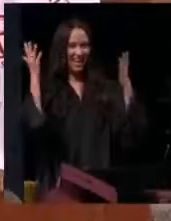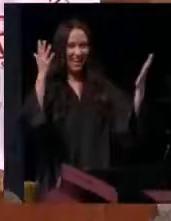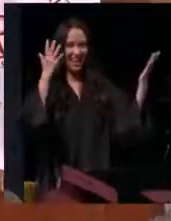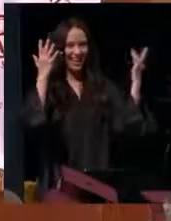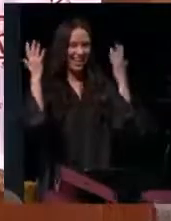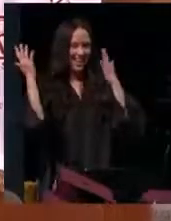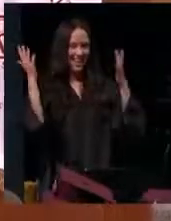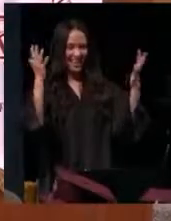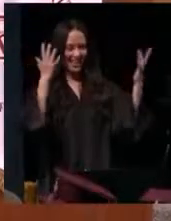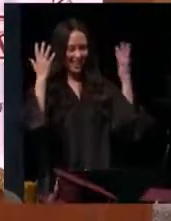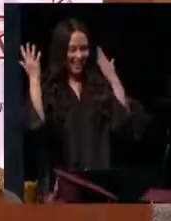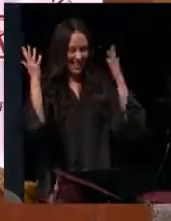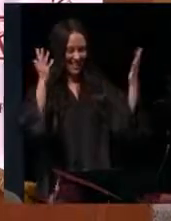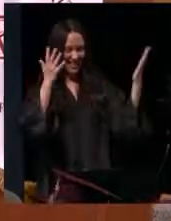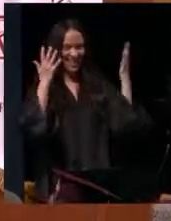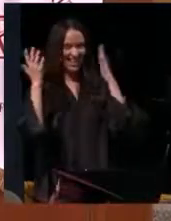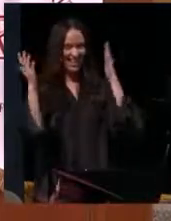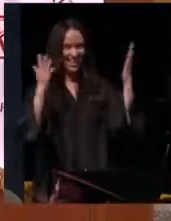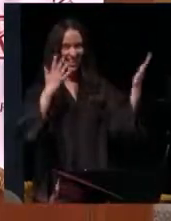Just hold it there.